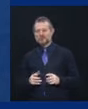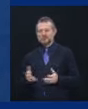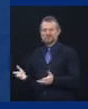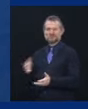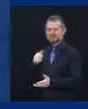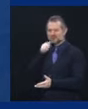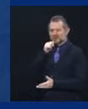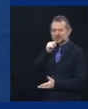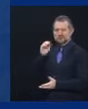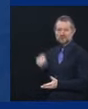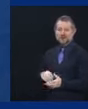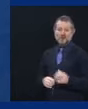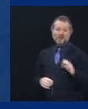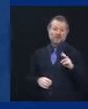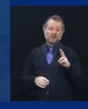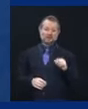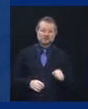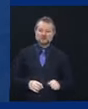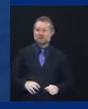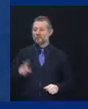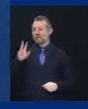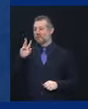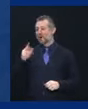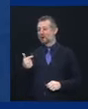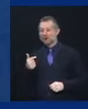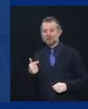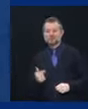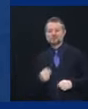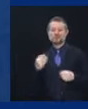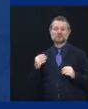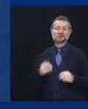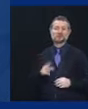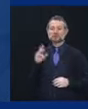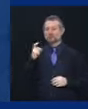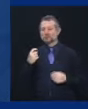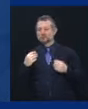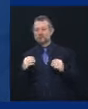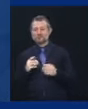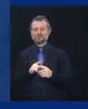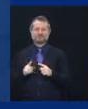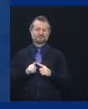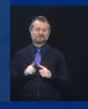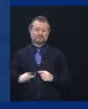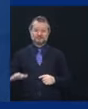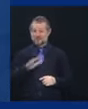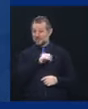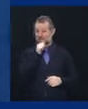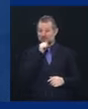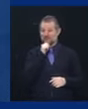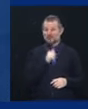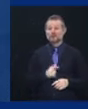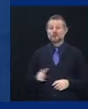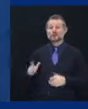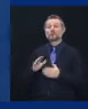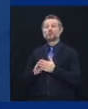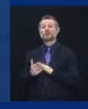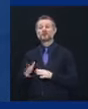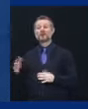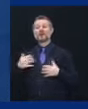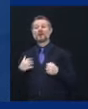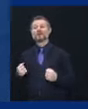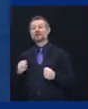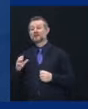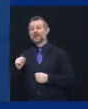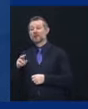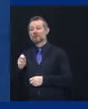cetera. And the community health care facilities are private. So that